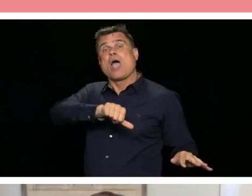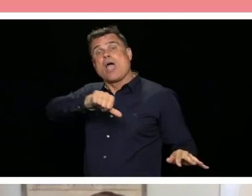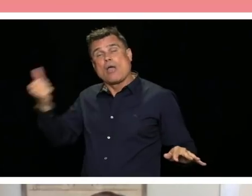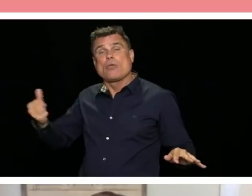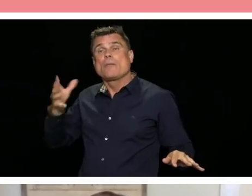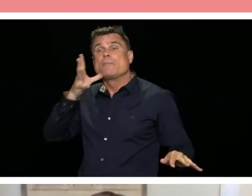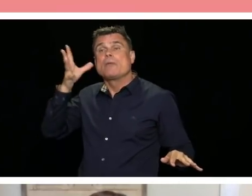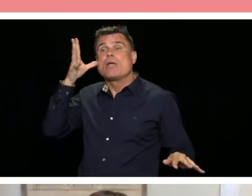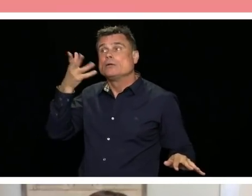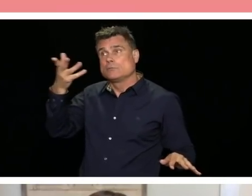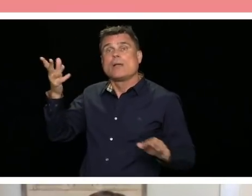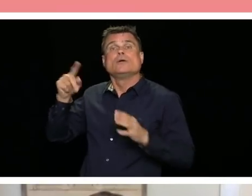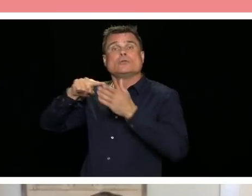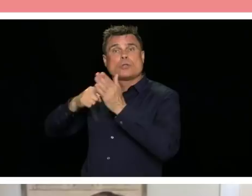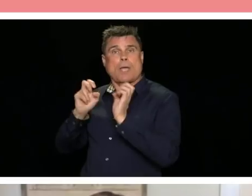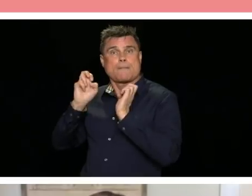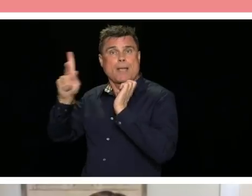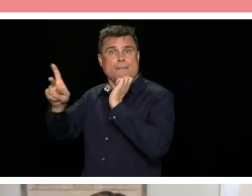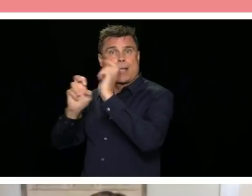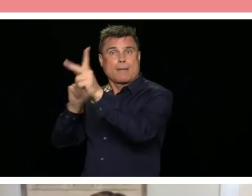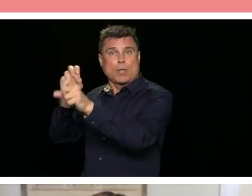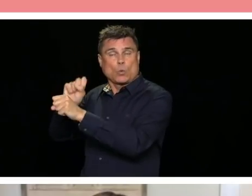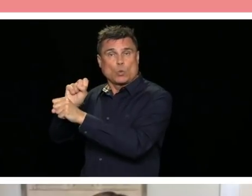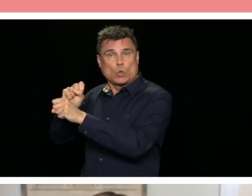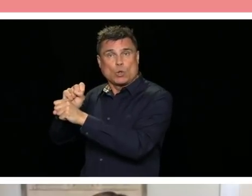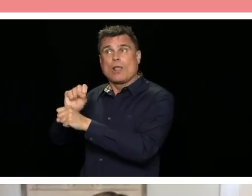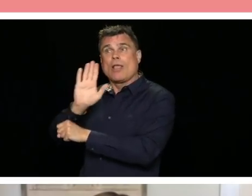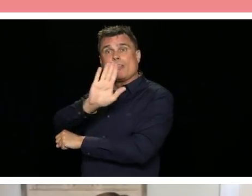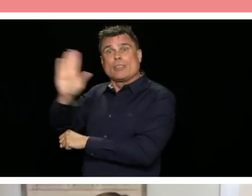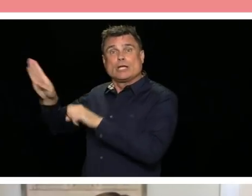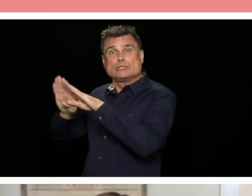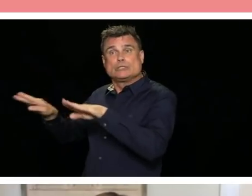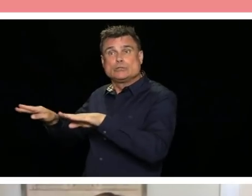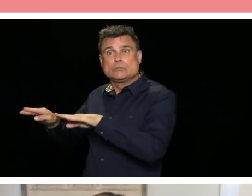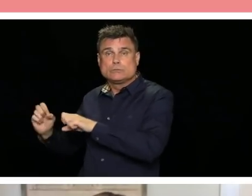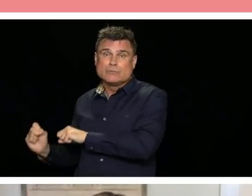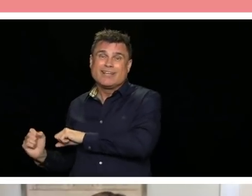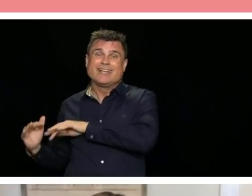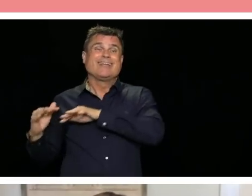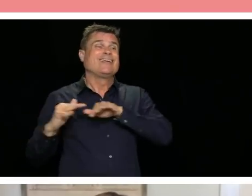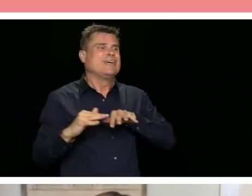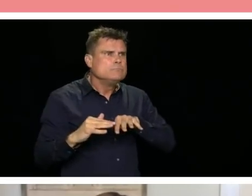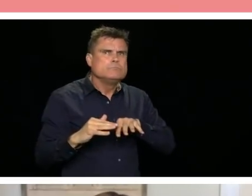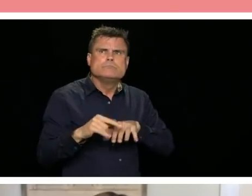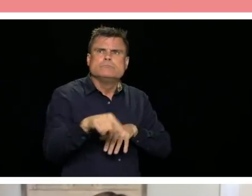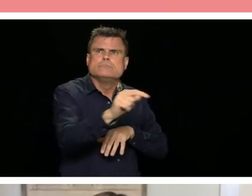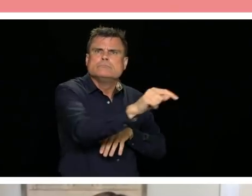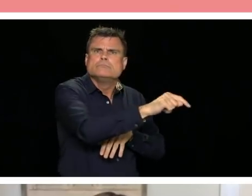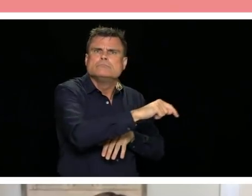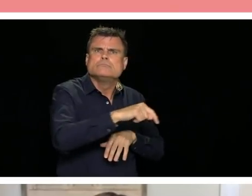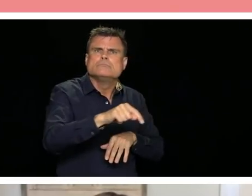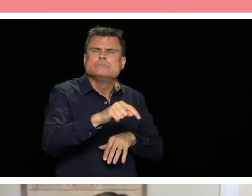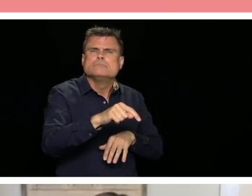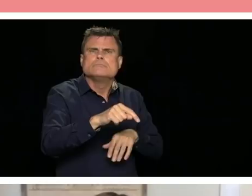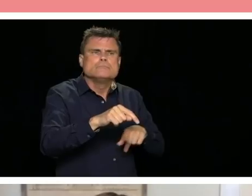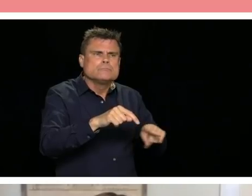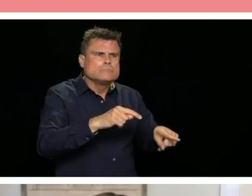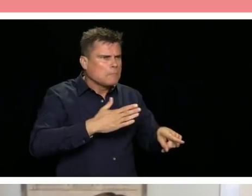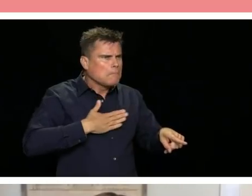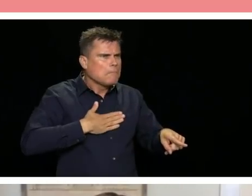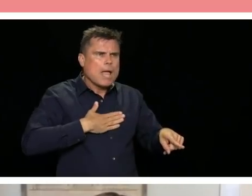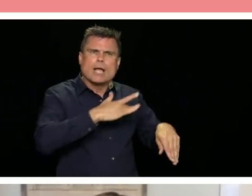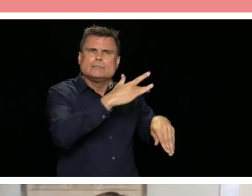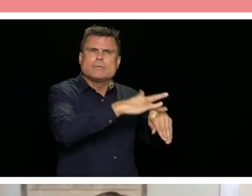So if your provider continues to receive the temporary emergency funding, we will ask them to continue to prioritize those spaces